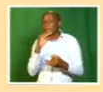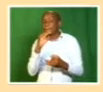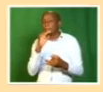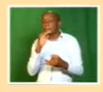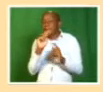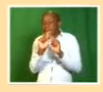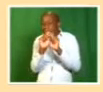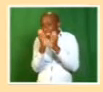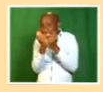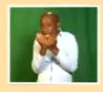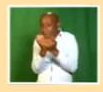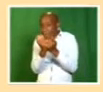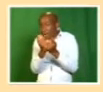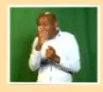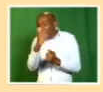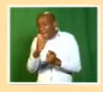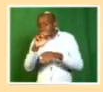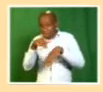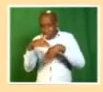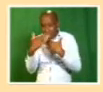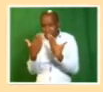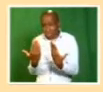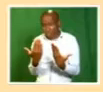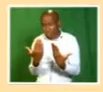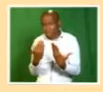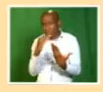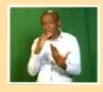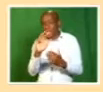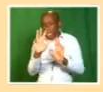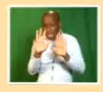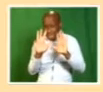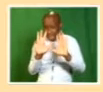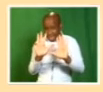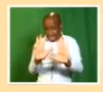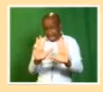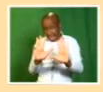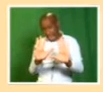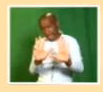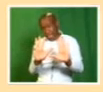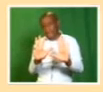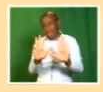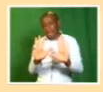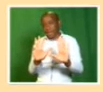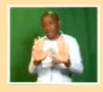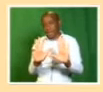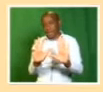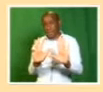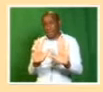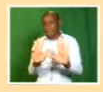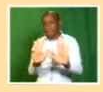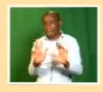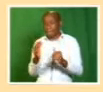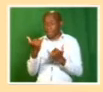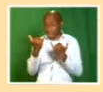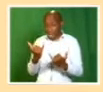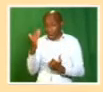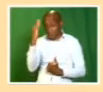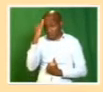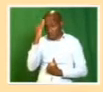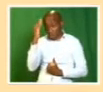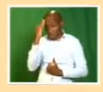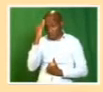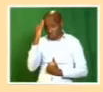the term without x. So we have this 9 as our y-intercept. So now we know we have